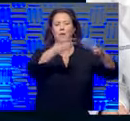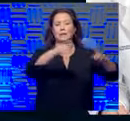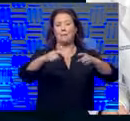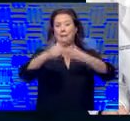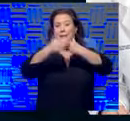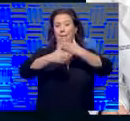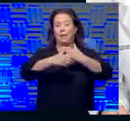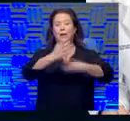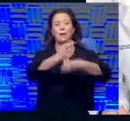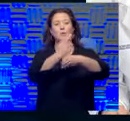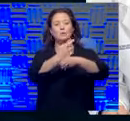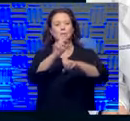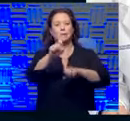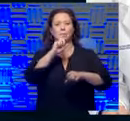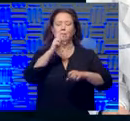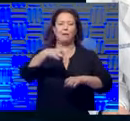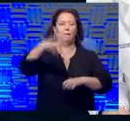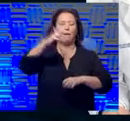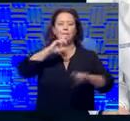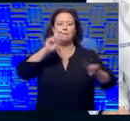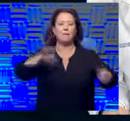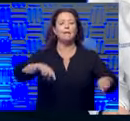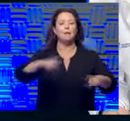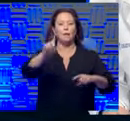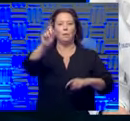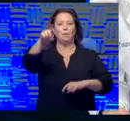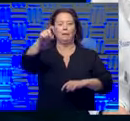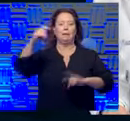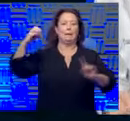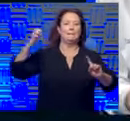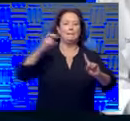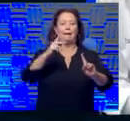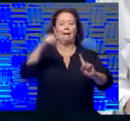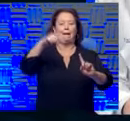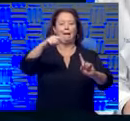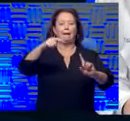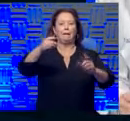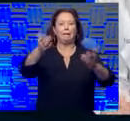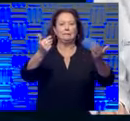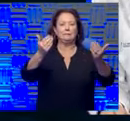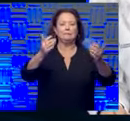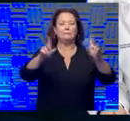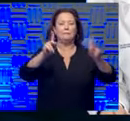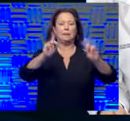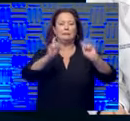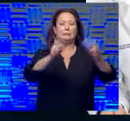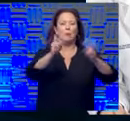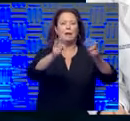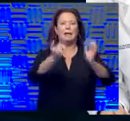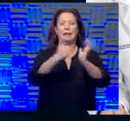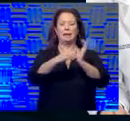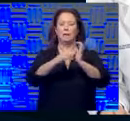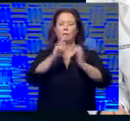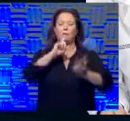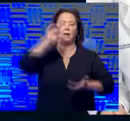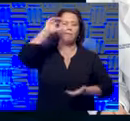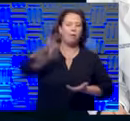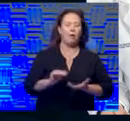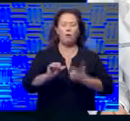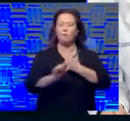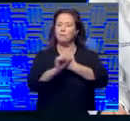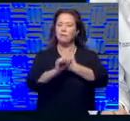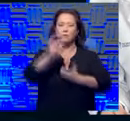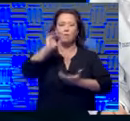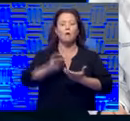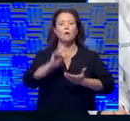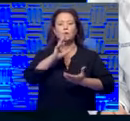usage, because we know that's really high, and we need to get back and get folks donating because we're getting dangerously low on our blood supply. So I'll